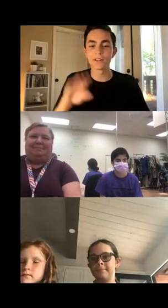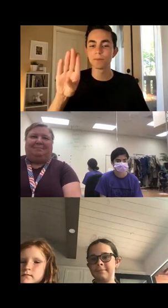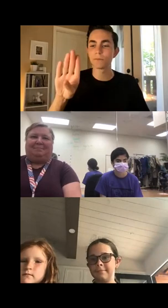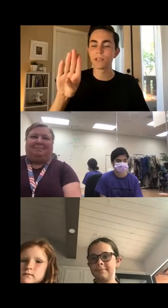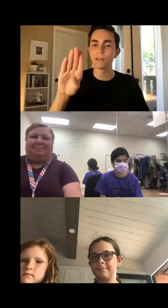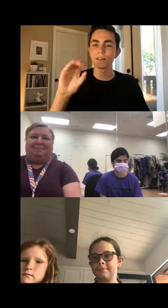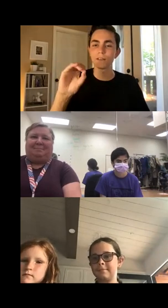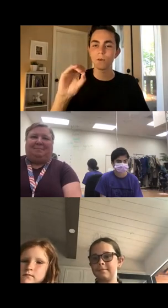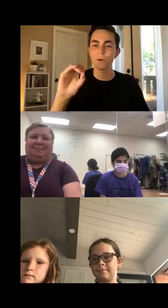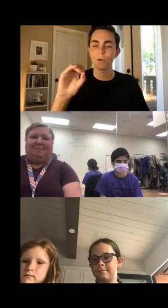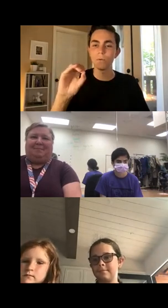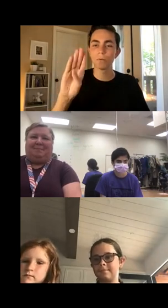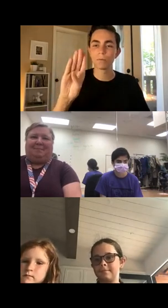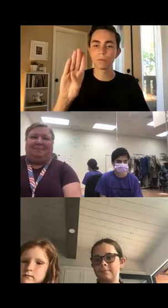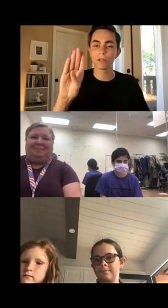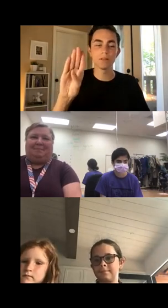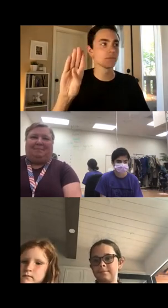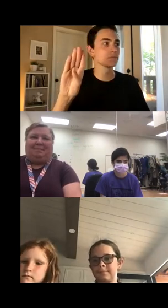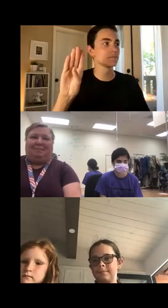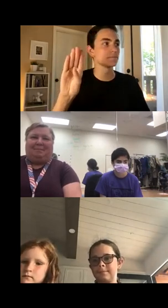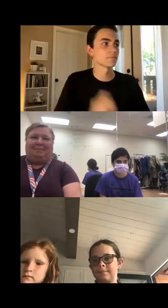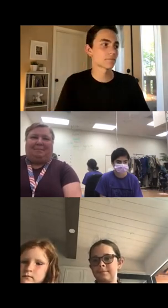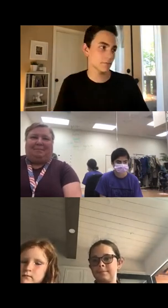Good. E, O, E.